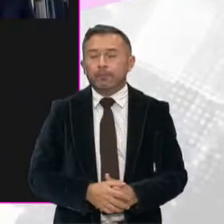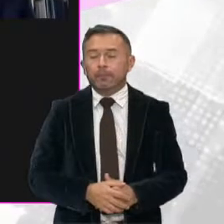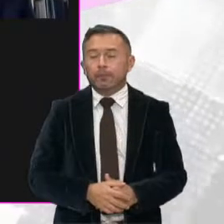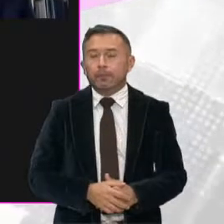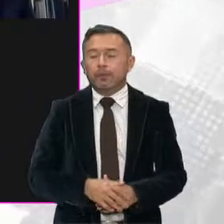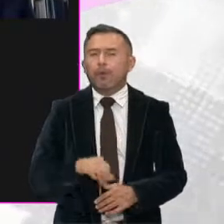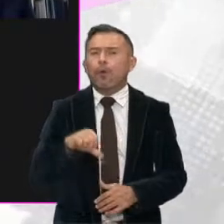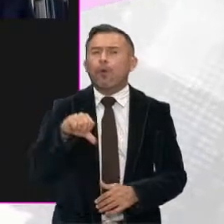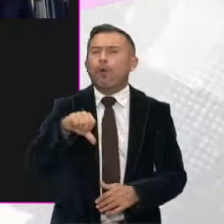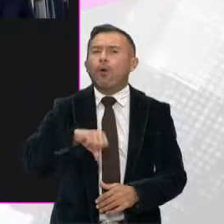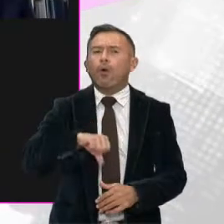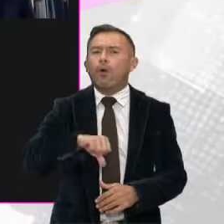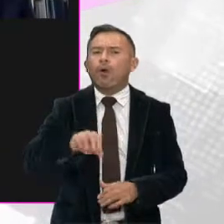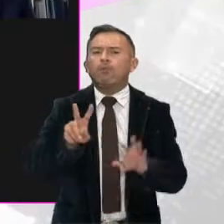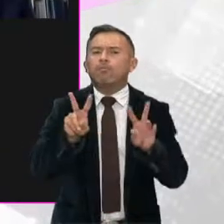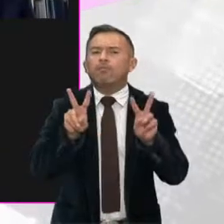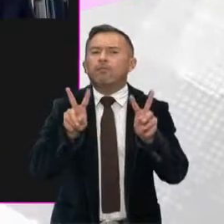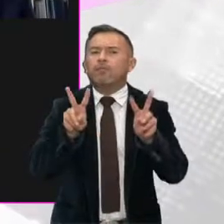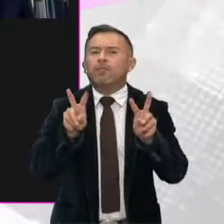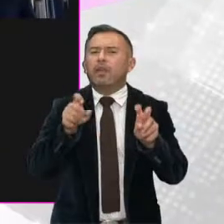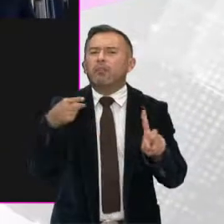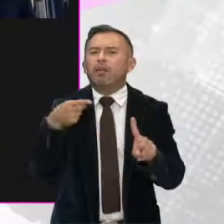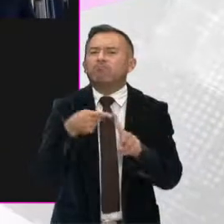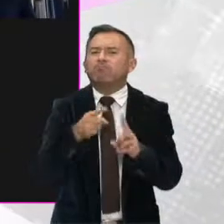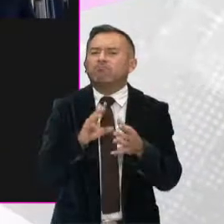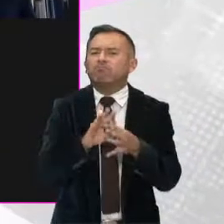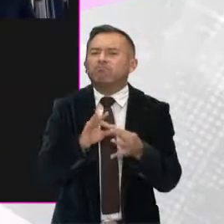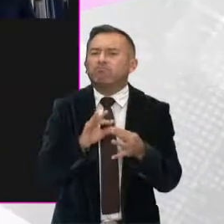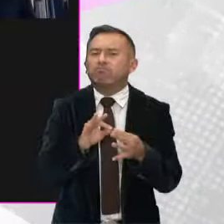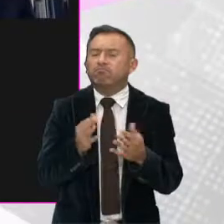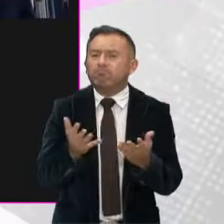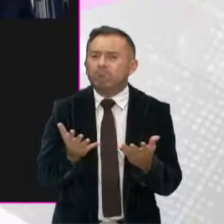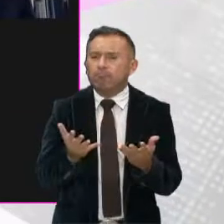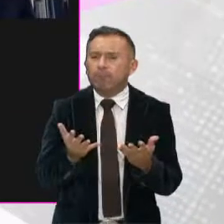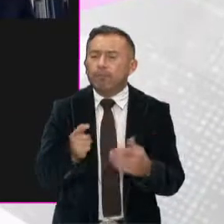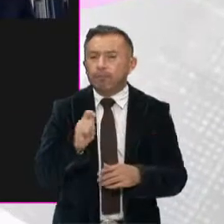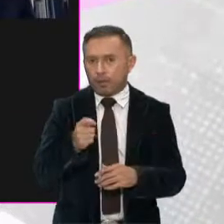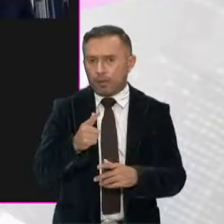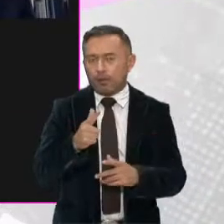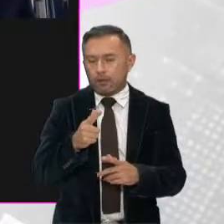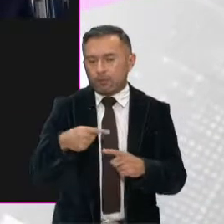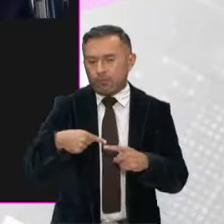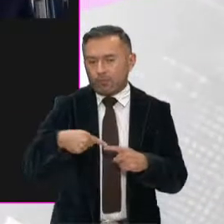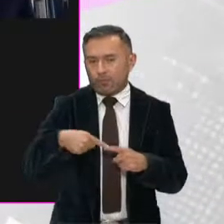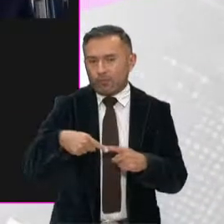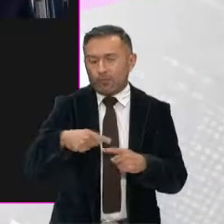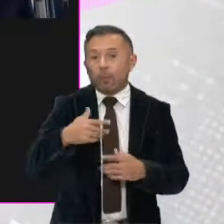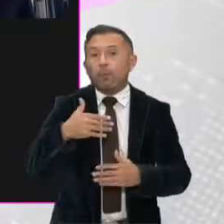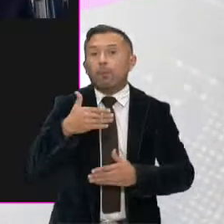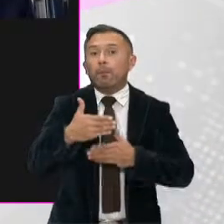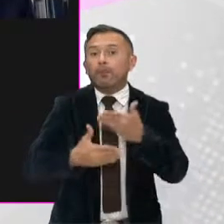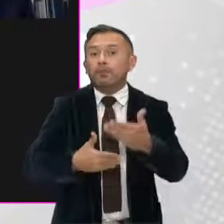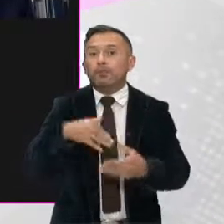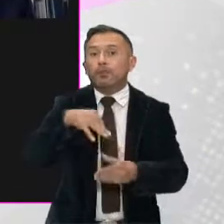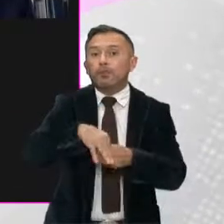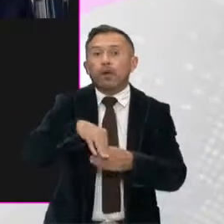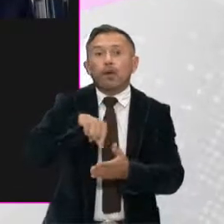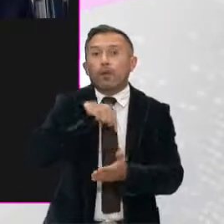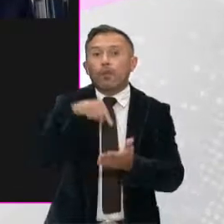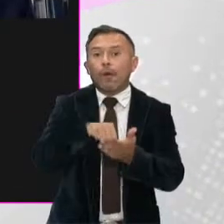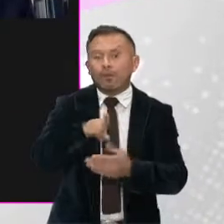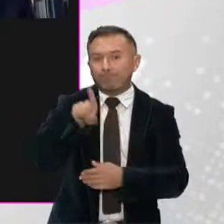And today we are going to talk about the electoral process